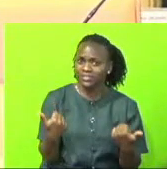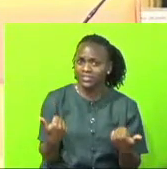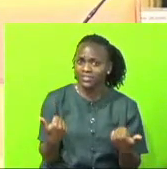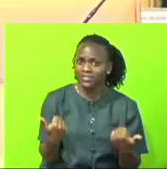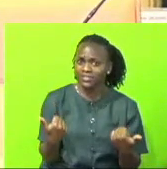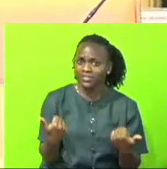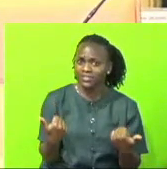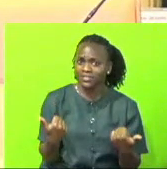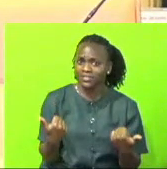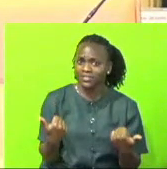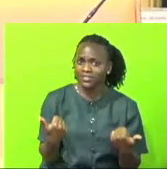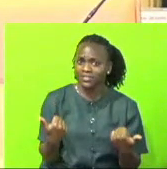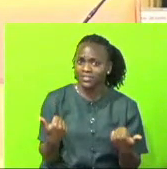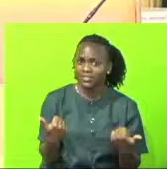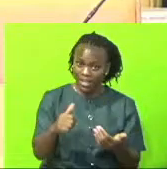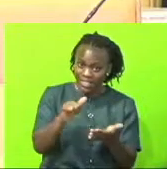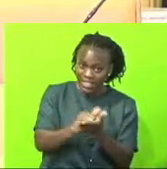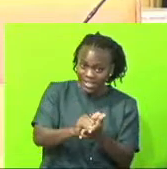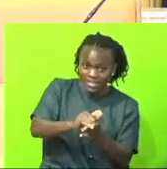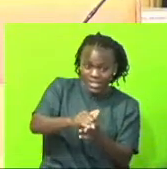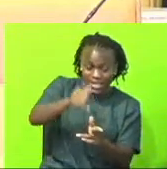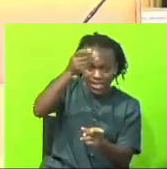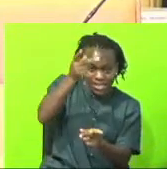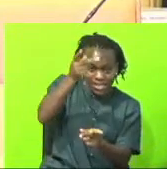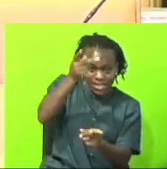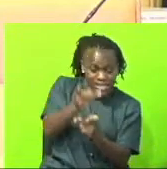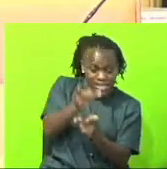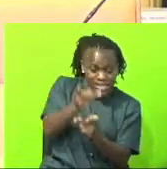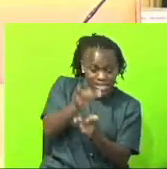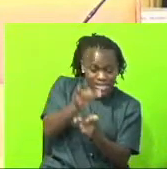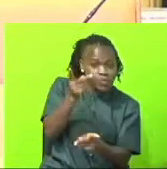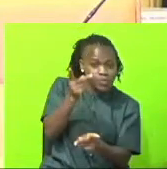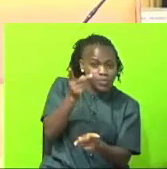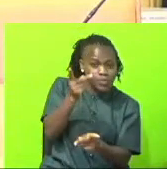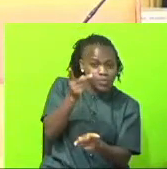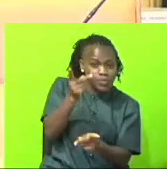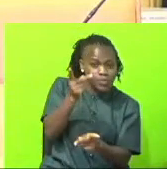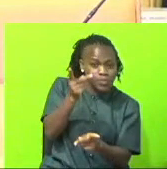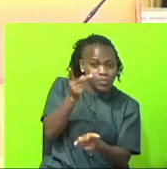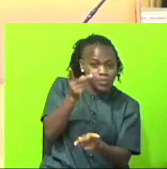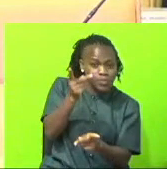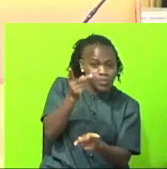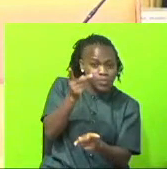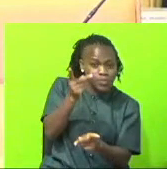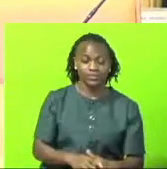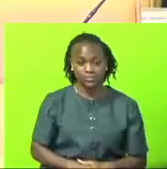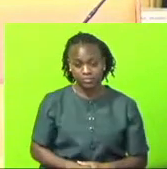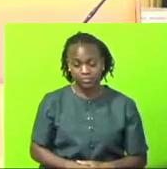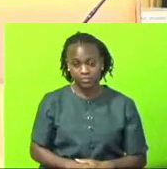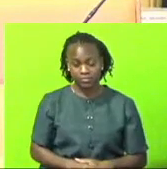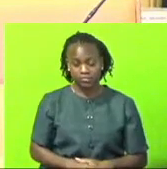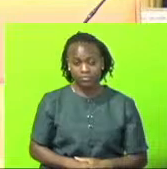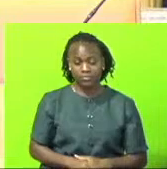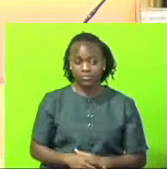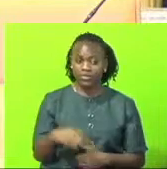and remained good law and has guided this House ever since. So, Mr. Speaker,